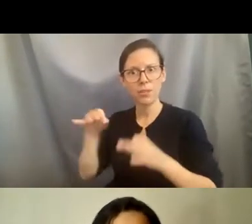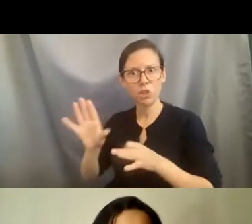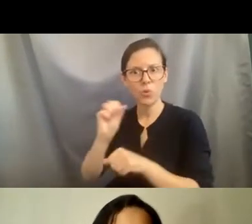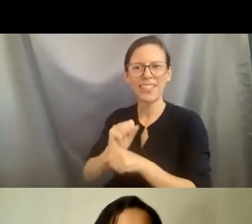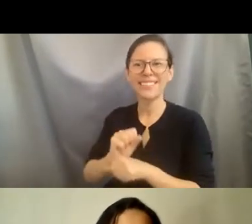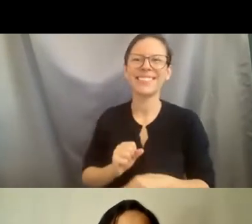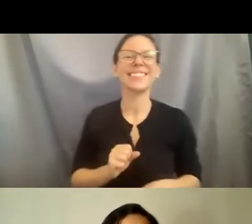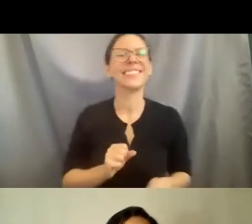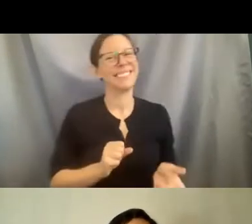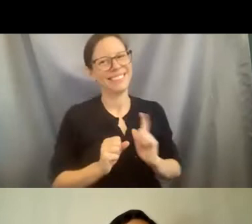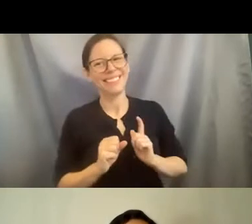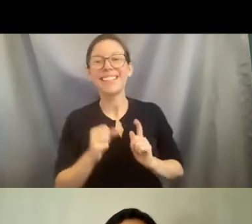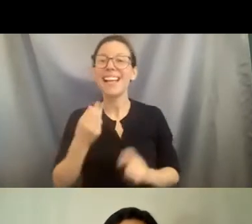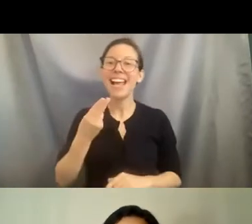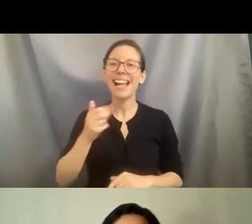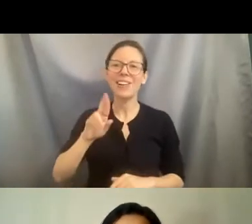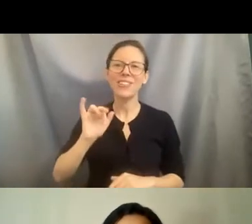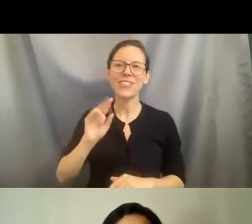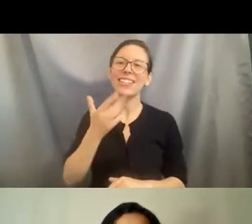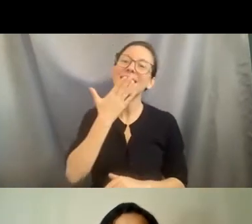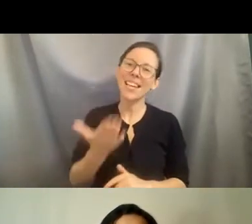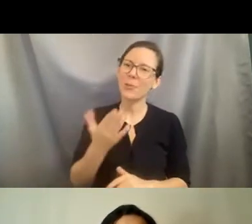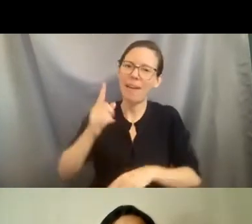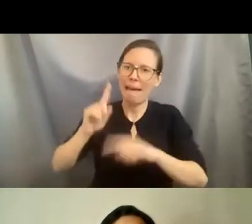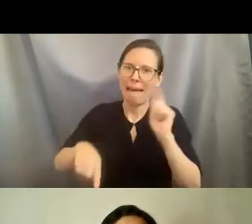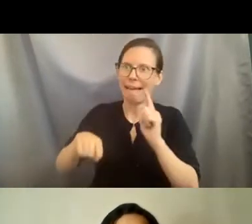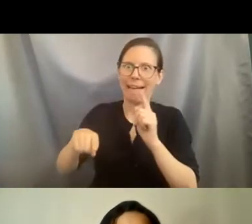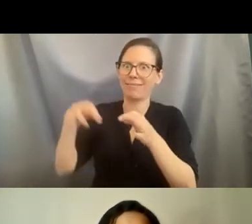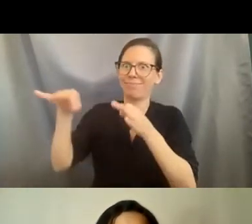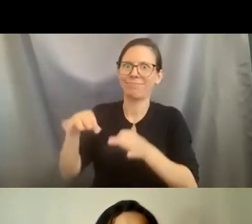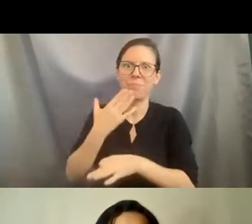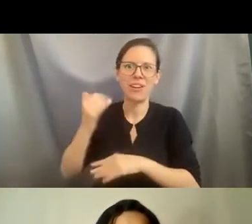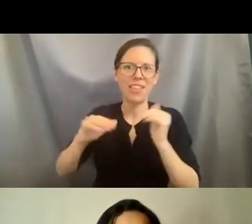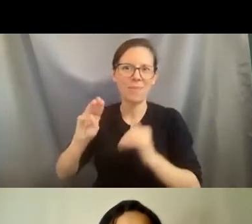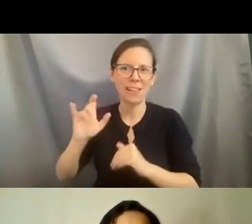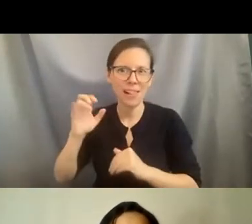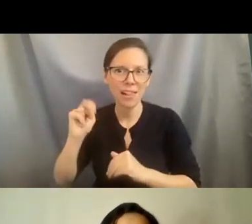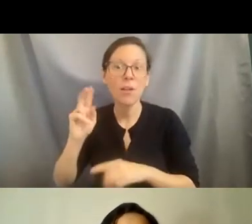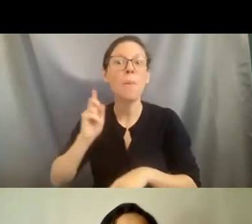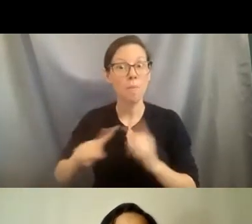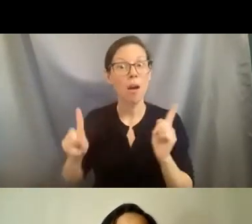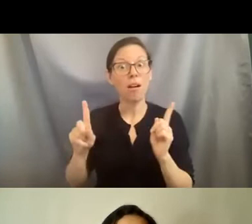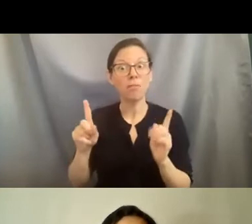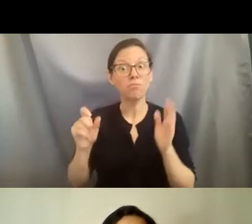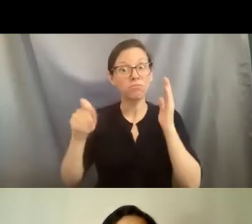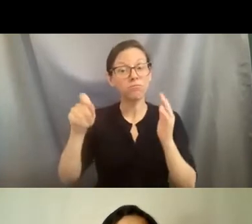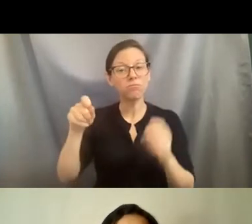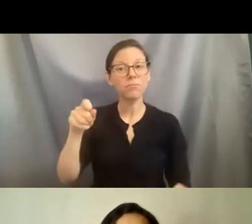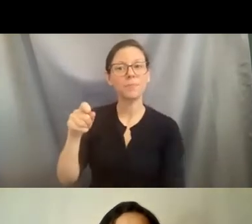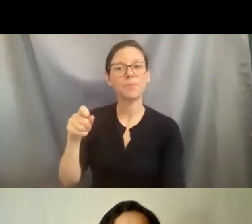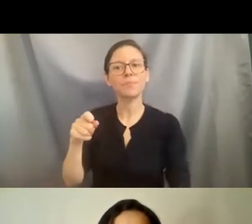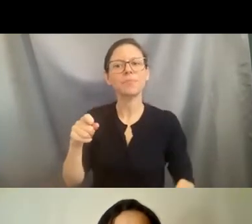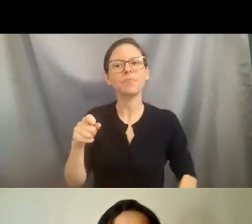better than Senator McCollum, but I will say that was a very important piece of the legislation. But, you know, I just also want to reflect, though,